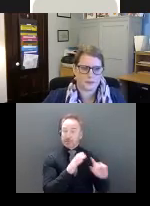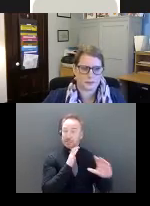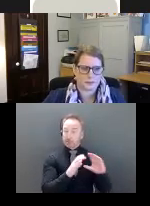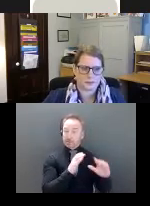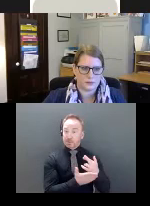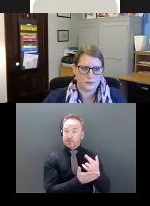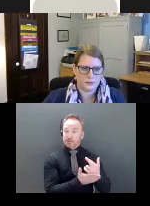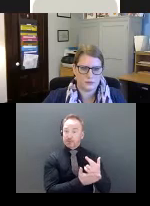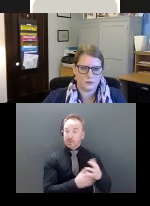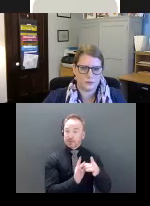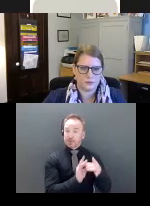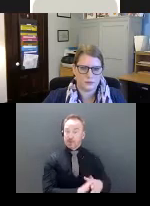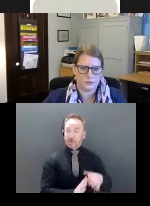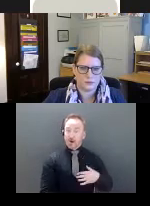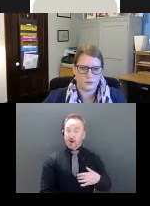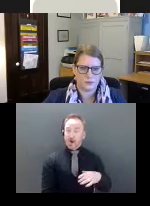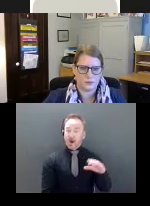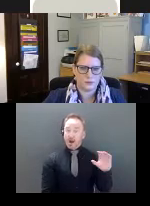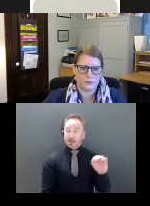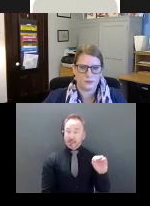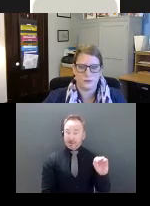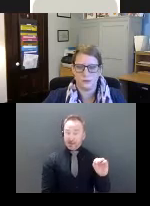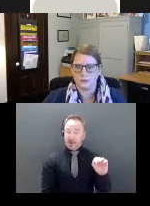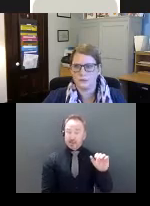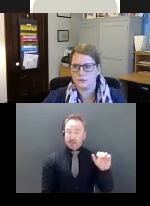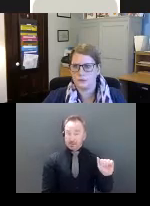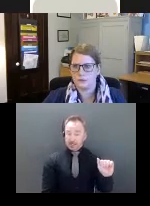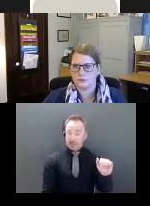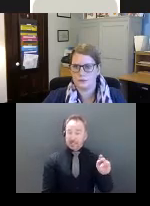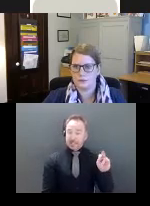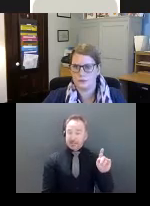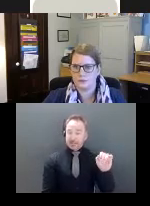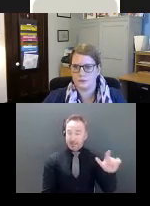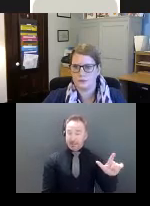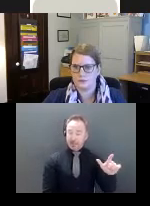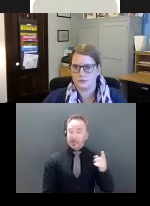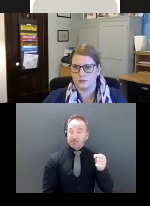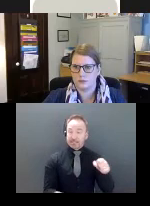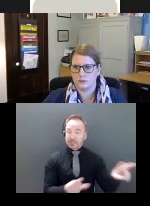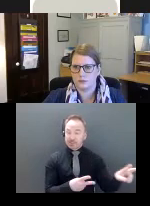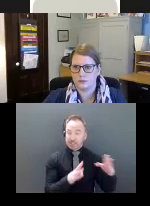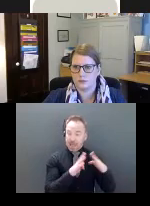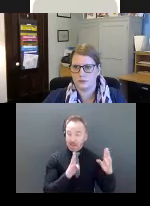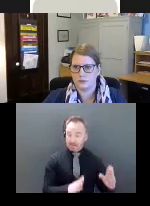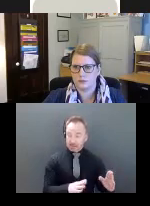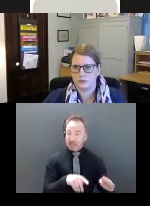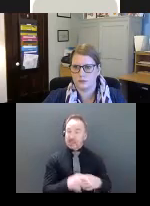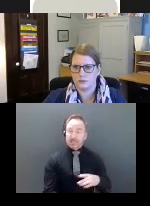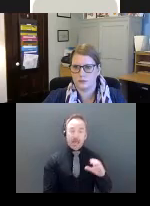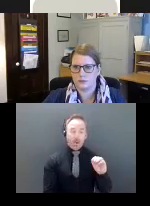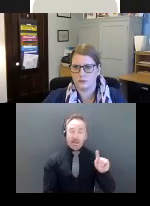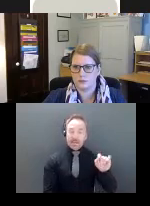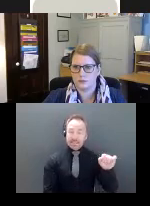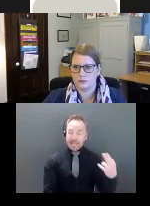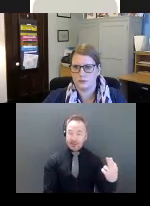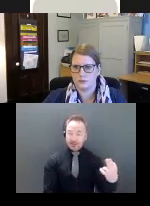for the Ontario Association of Interval and Transition Houses. Amber's worked for over 15 years as a community educator,